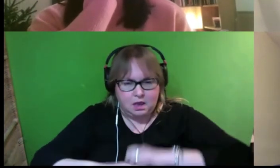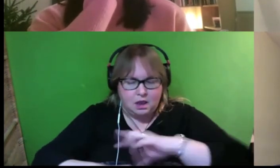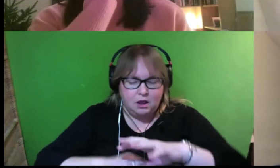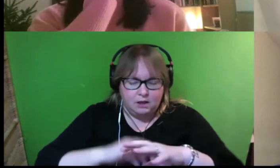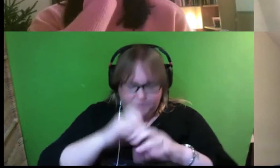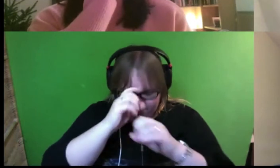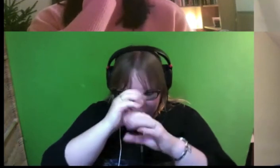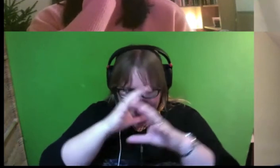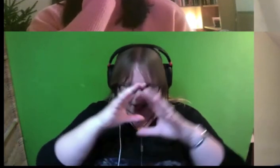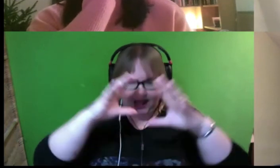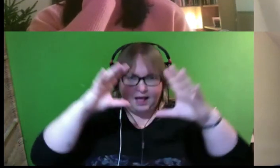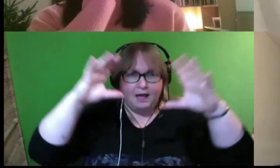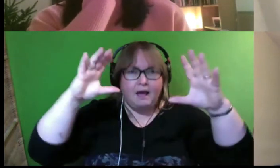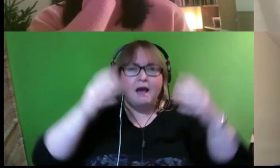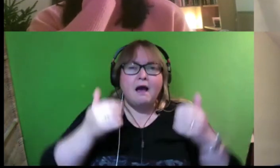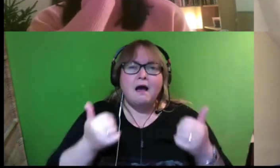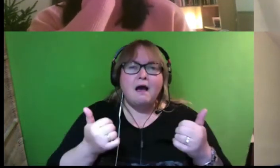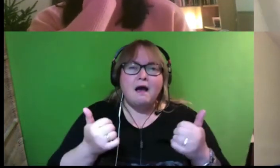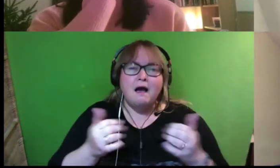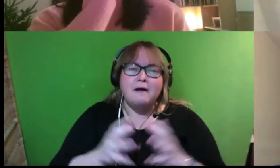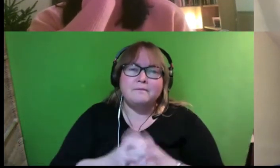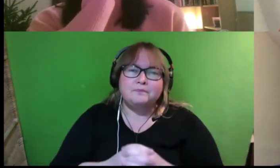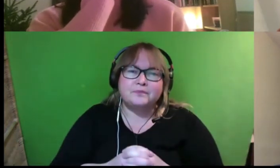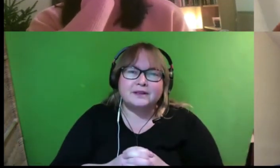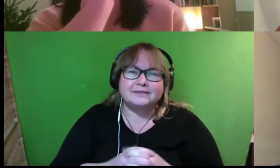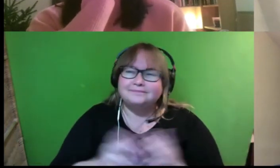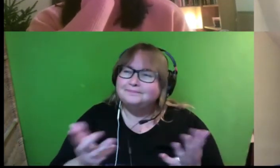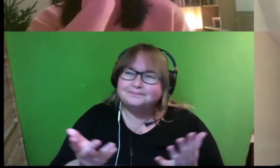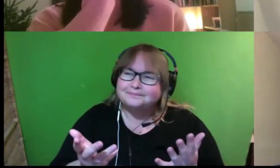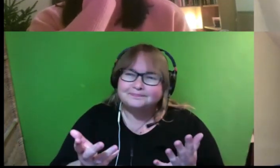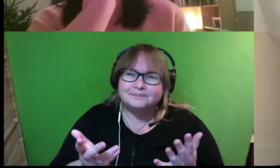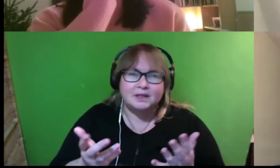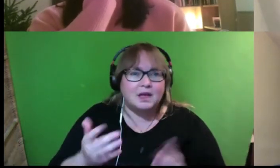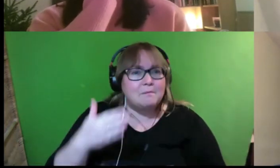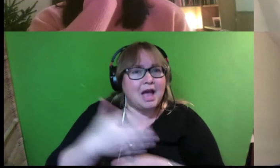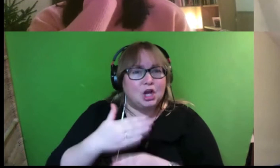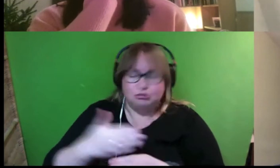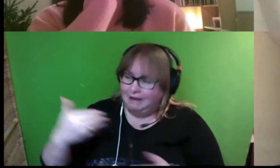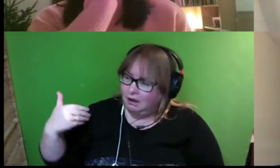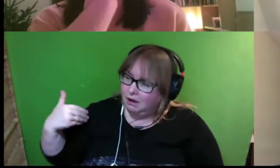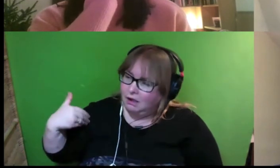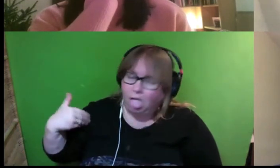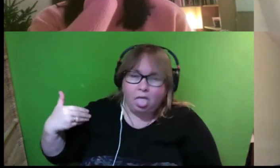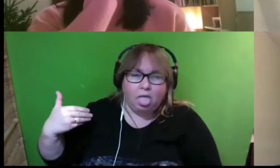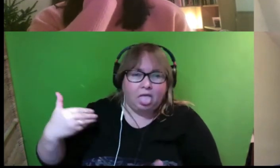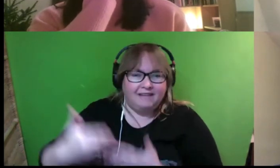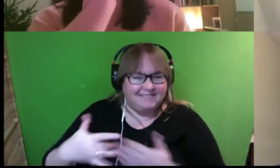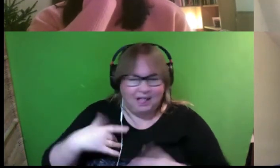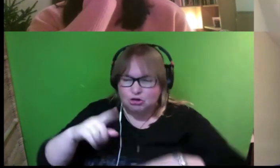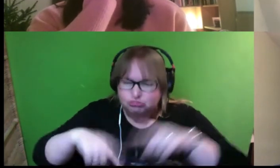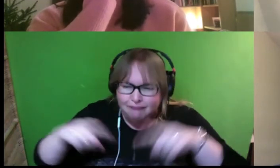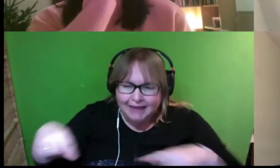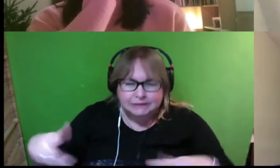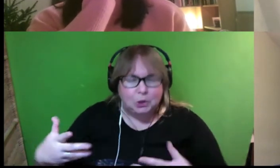overwhelmed in the past by the arbitrariness and the randomness of my career trajectory in the art world, where